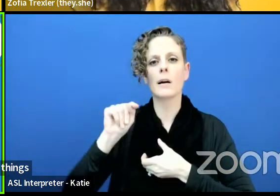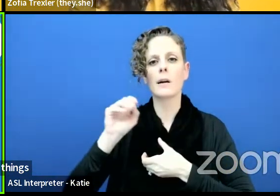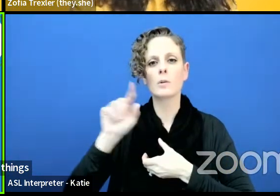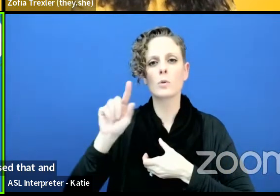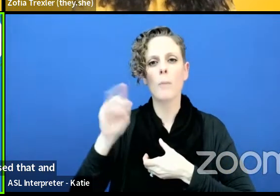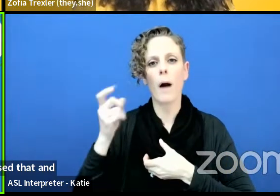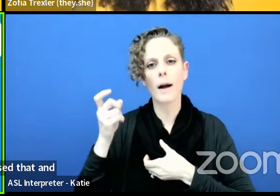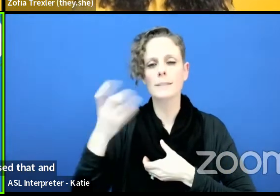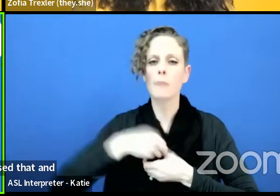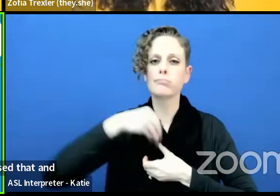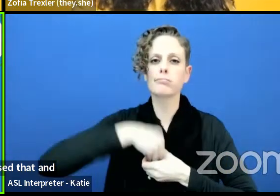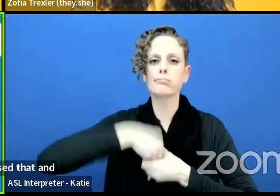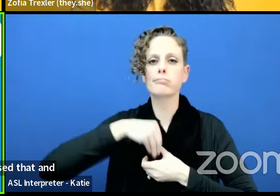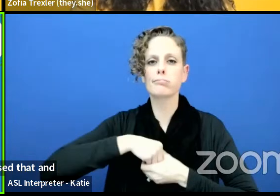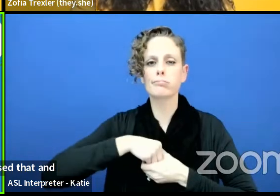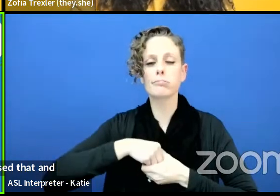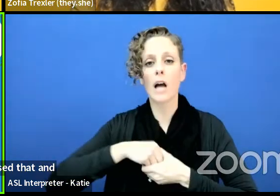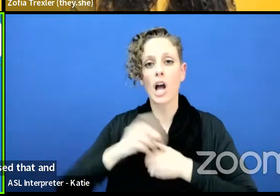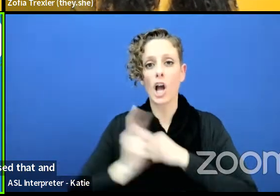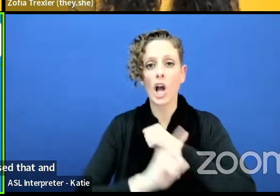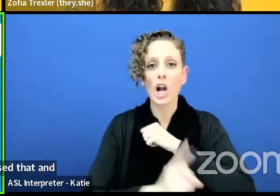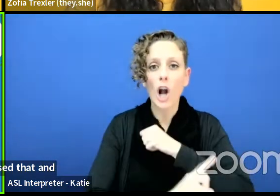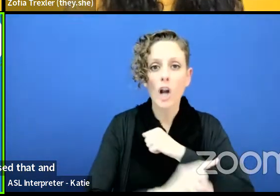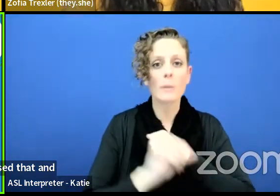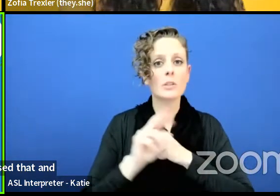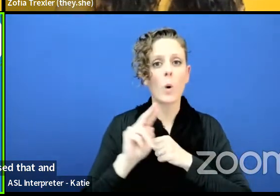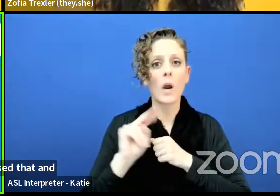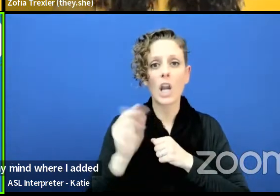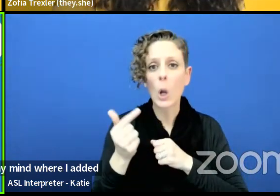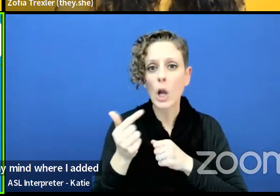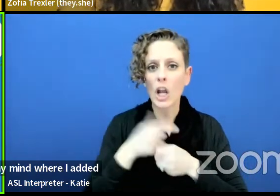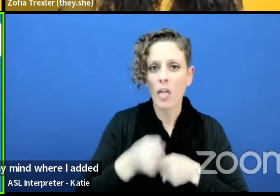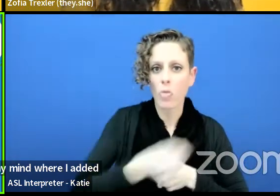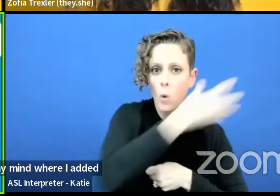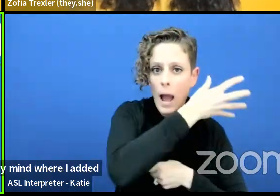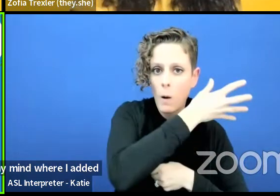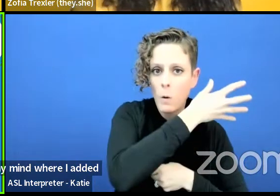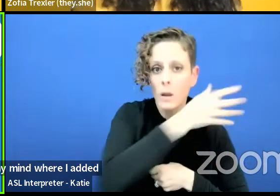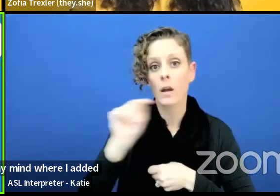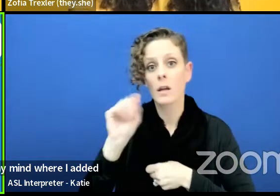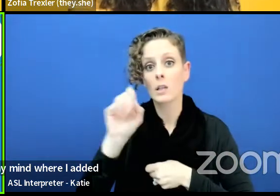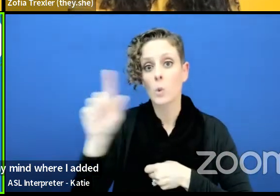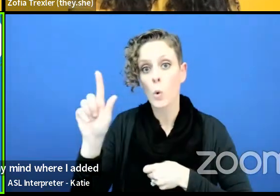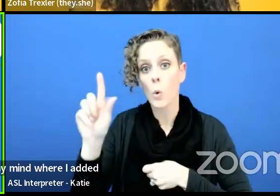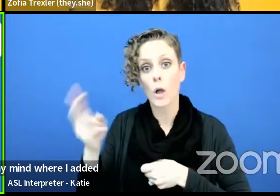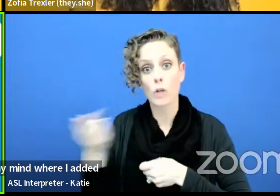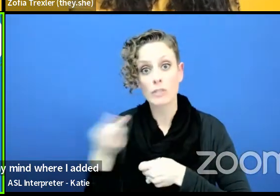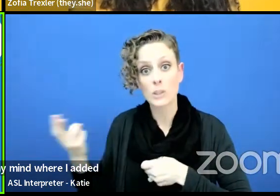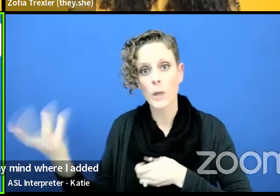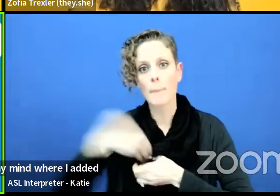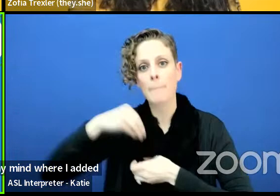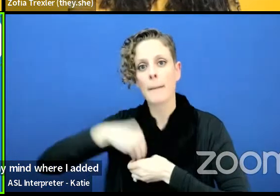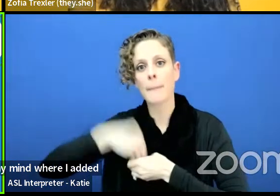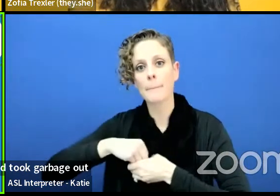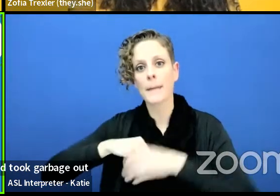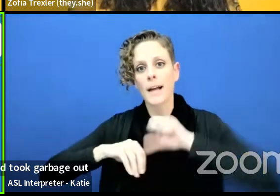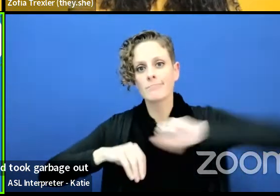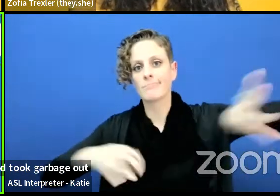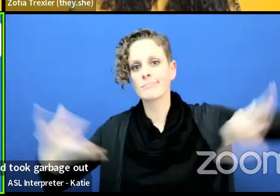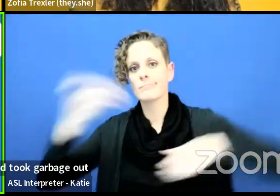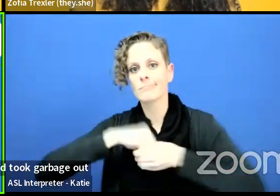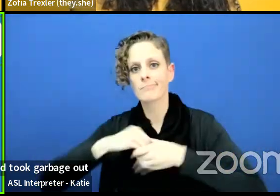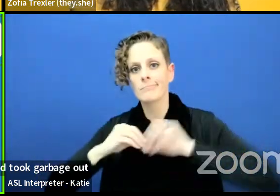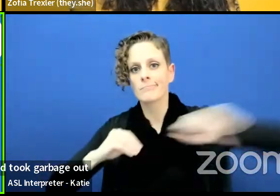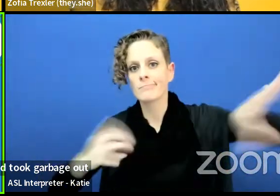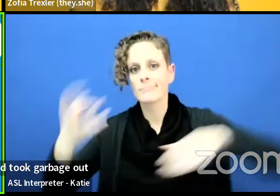in and took garbage out, or things that I weren't using anymore. And CFILC has, being here now,